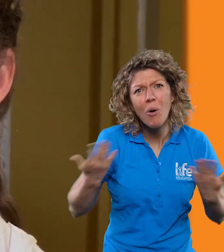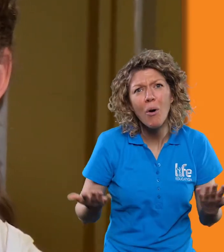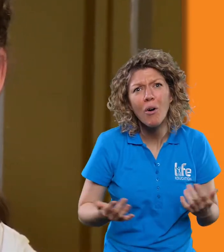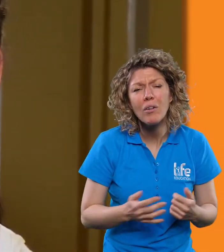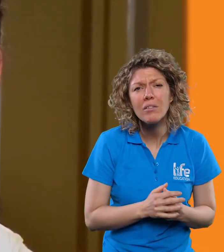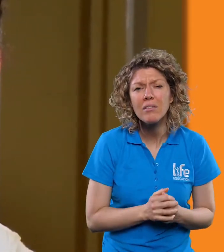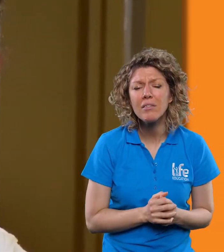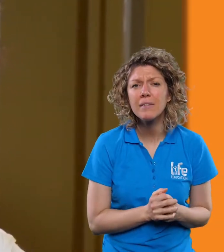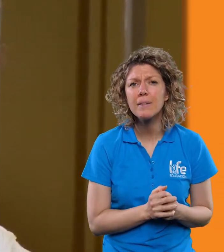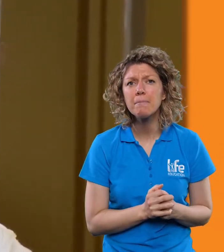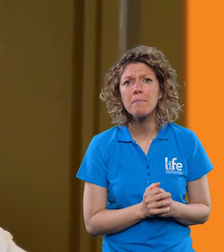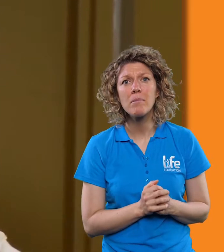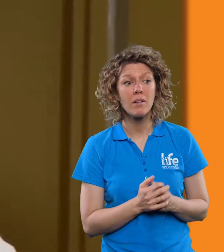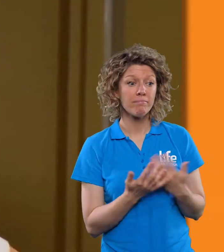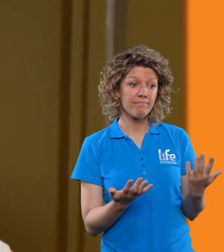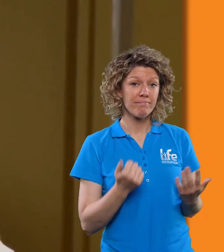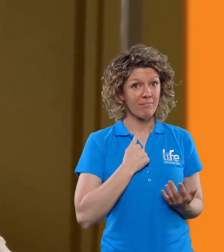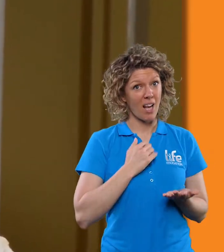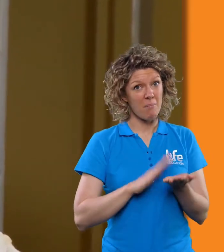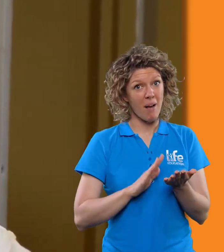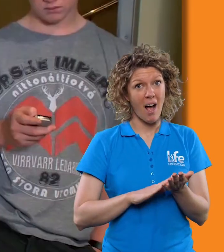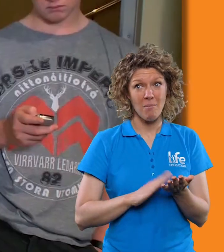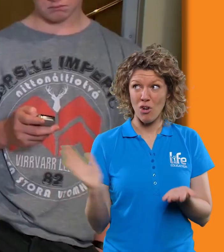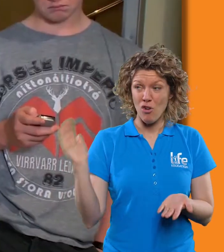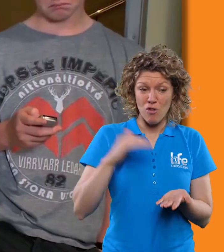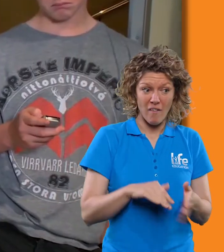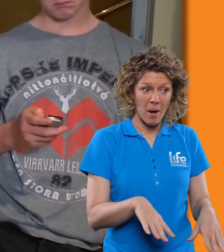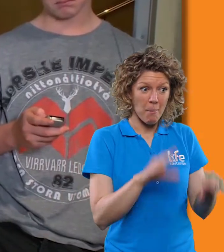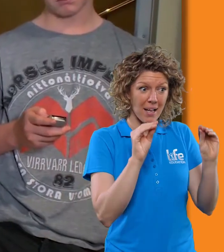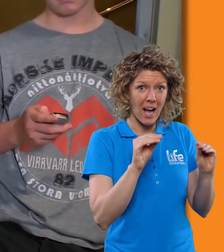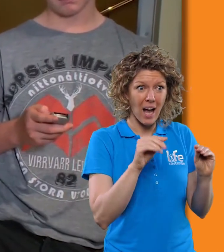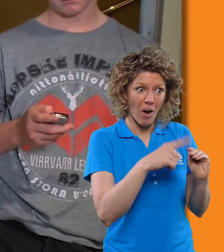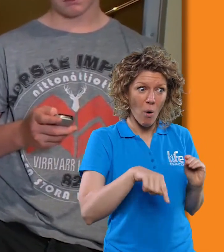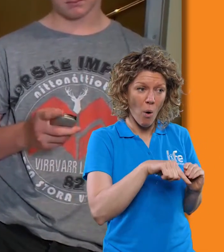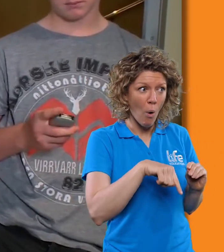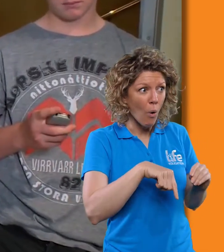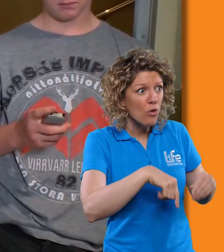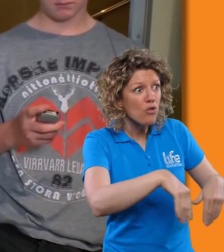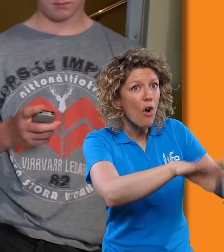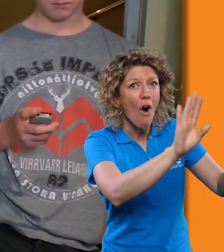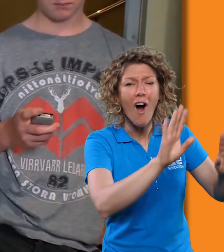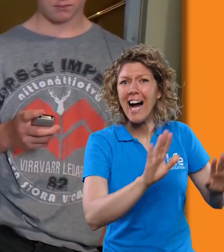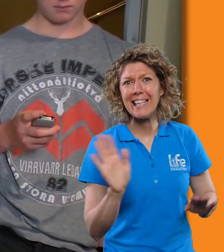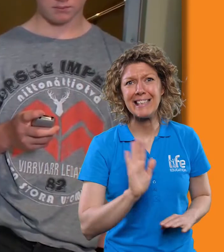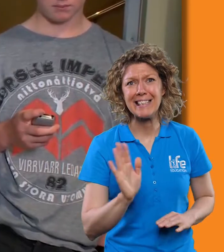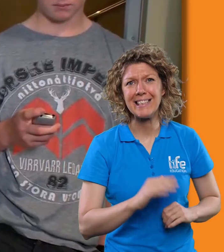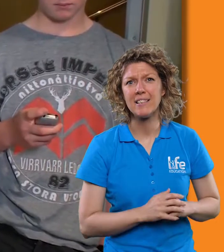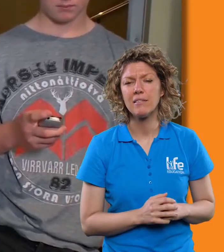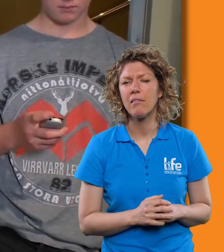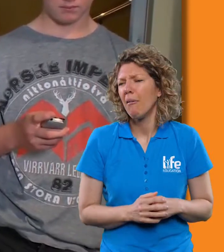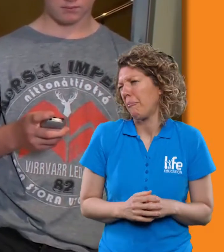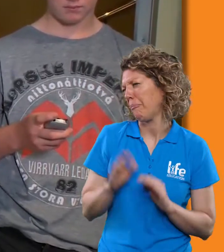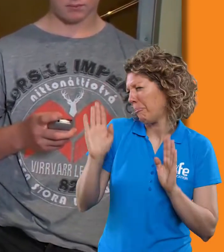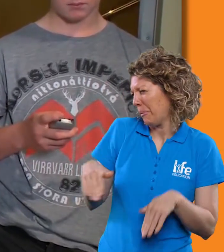My mum will kill me if I'm not here when she comes to collect us. My brother's seen it, so we can ask him what it's about. So if anyone asks us, we'll know what to